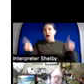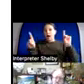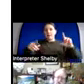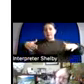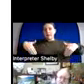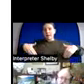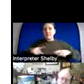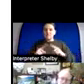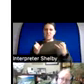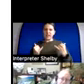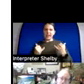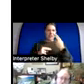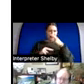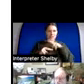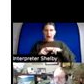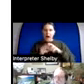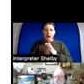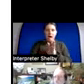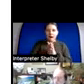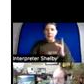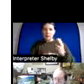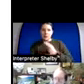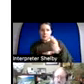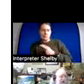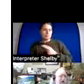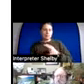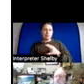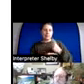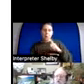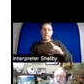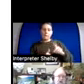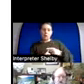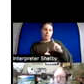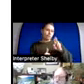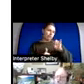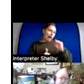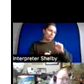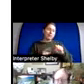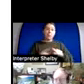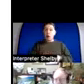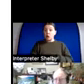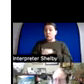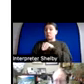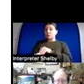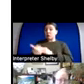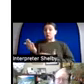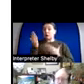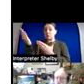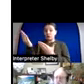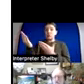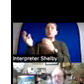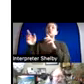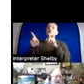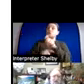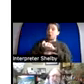create first drafts with but you shouldn't be uh writing medical recommendations or scientific papers using